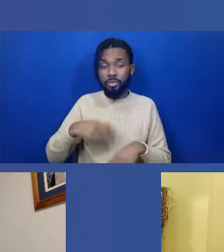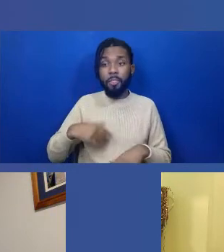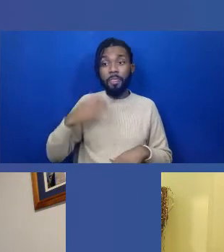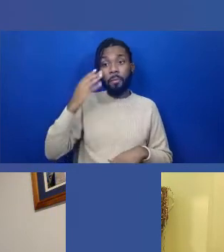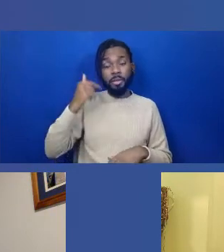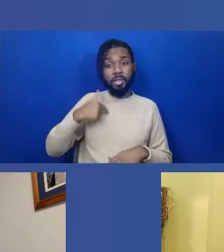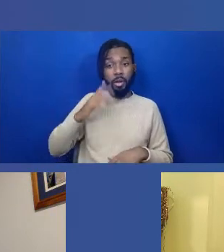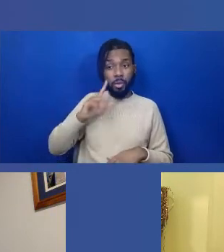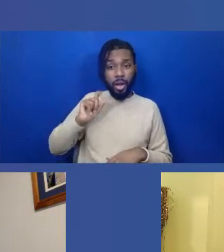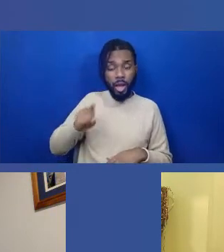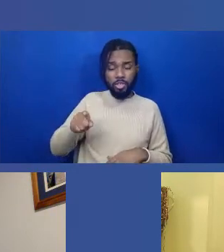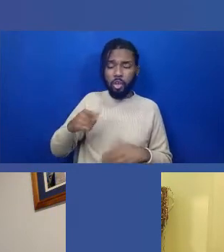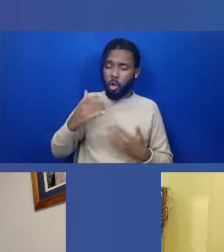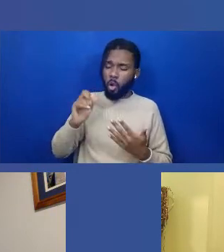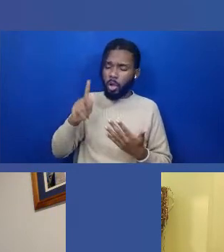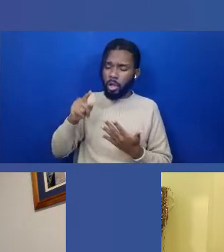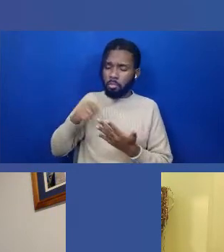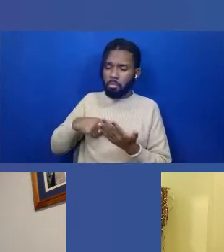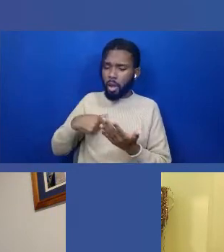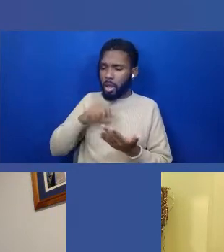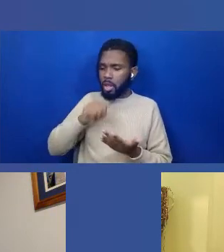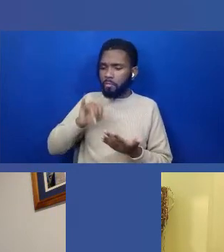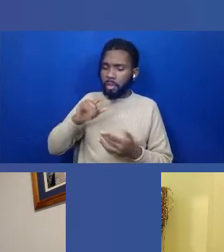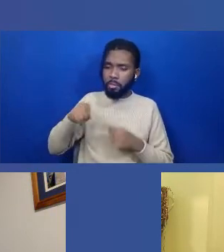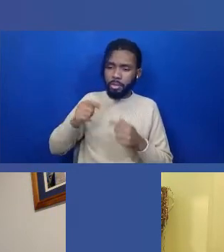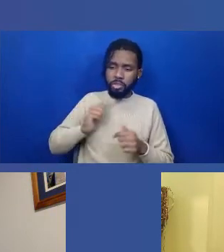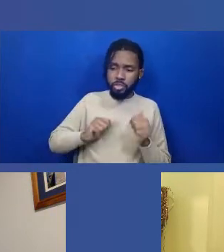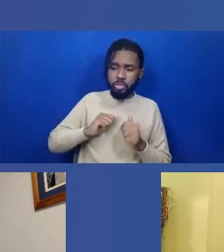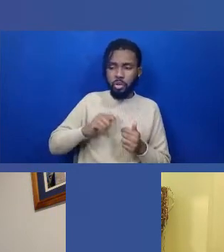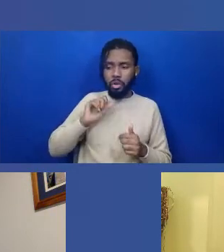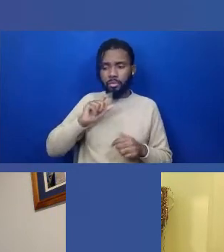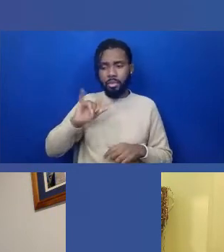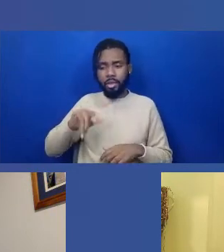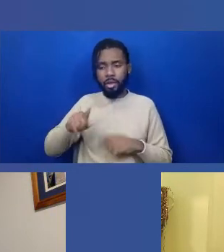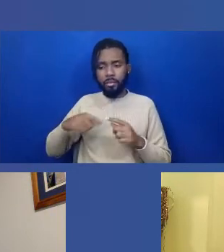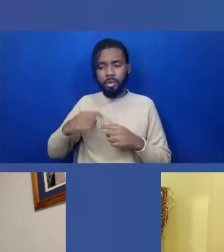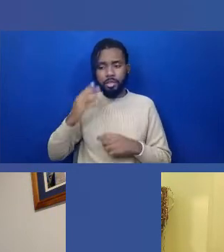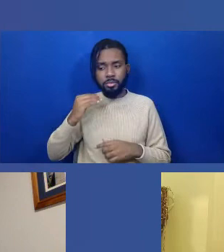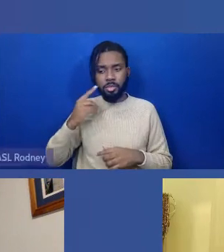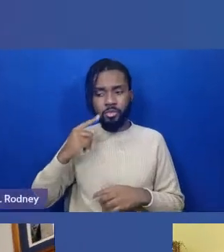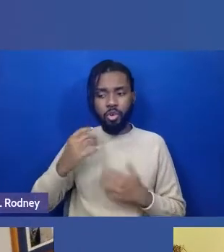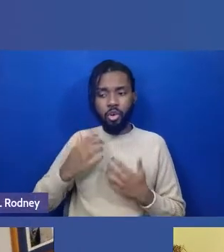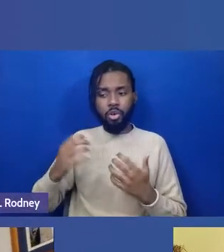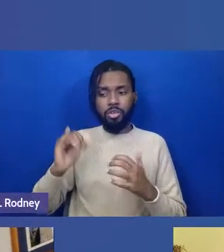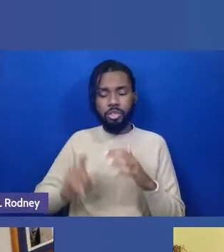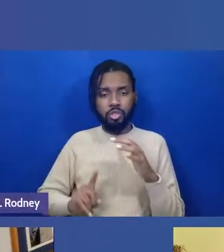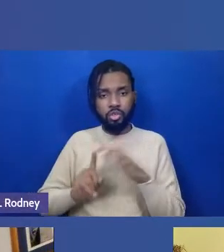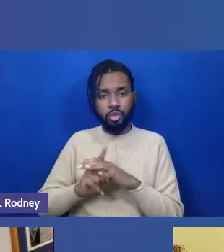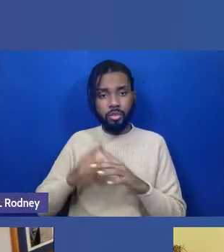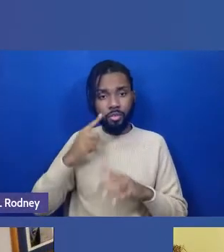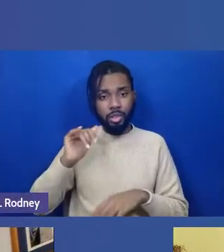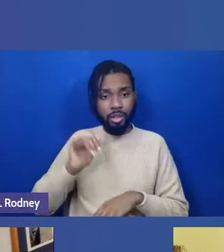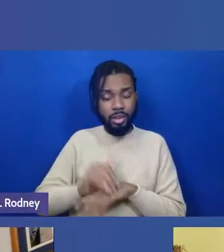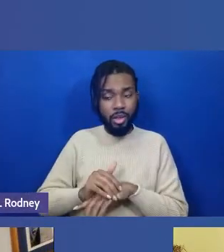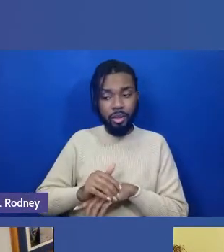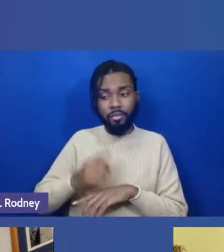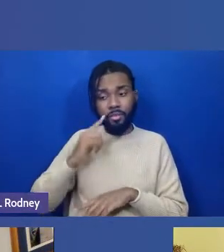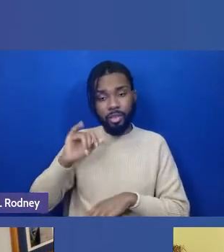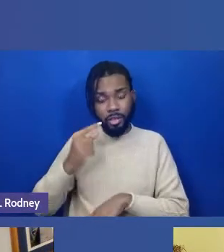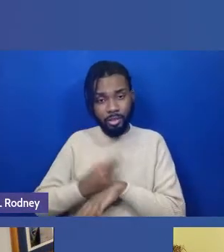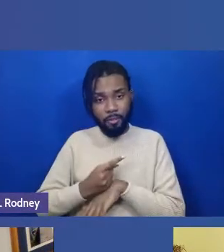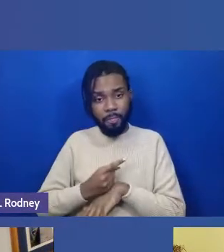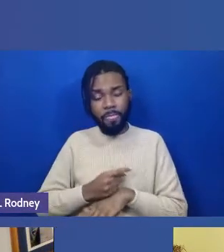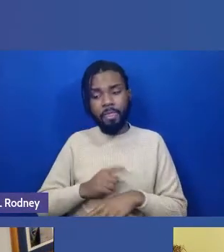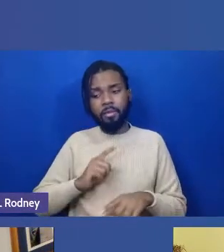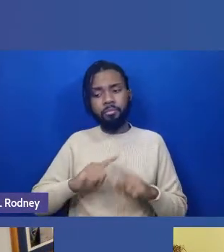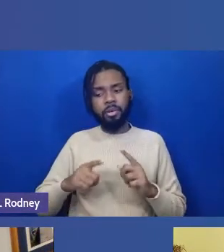great. I love to know that about the show and what the experience is gonna be for the audience that shows up in that on that night, on that date. But what about all